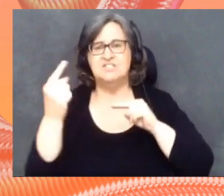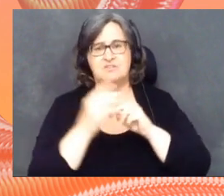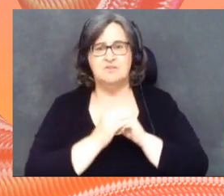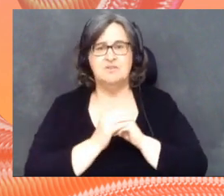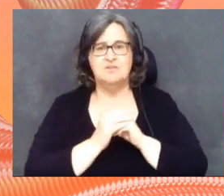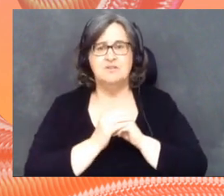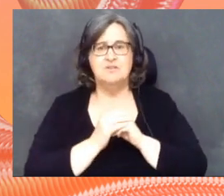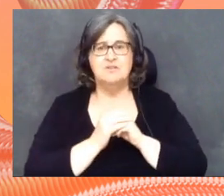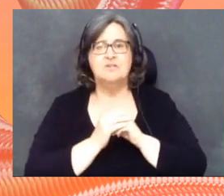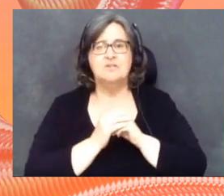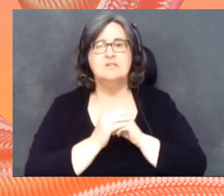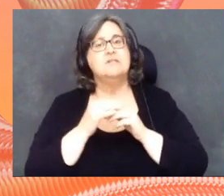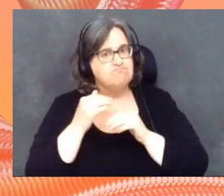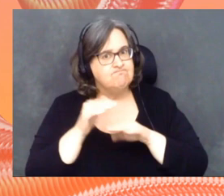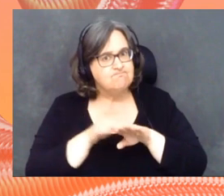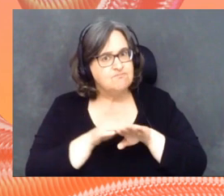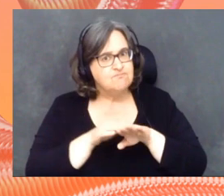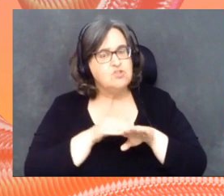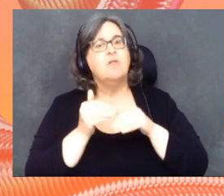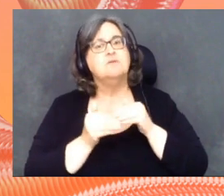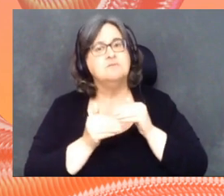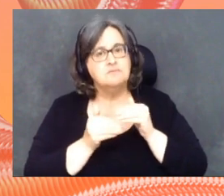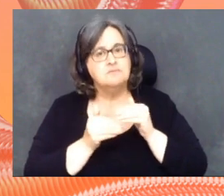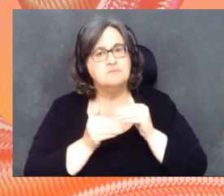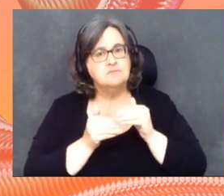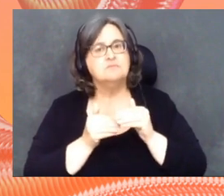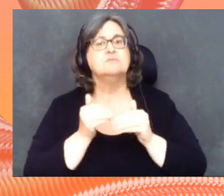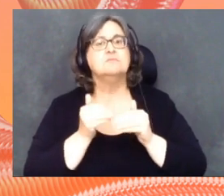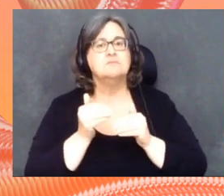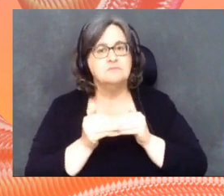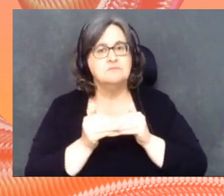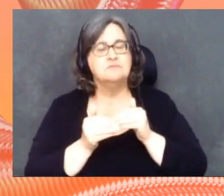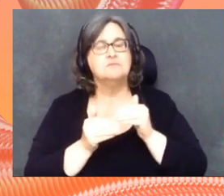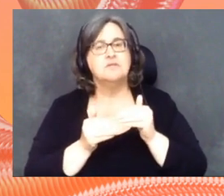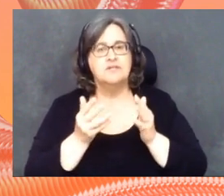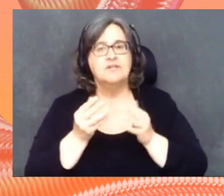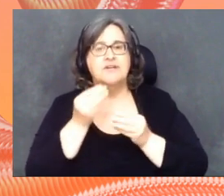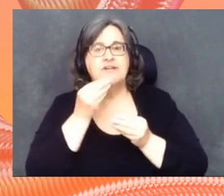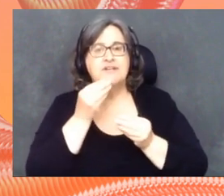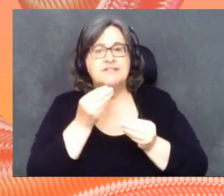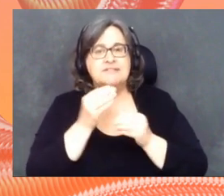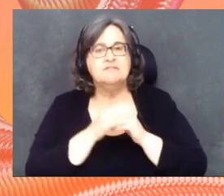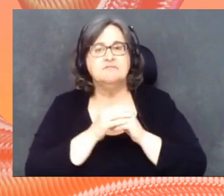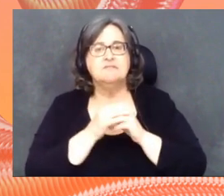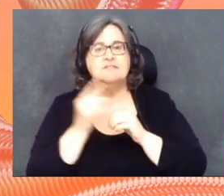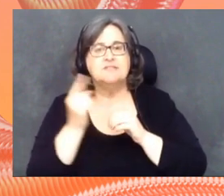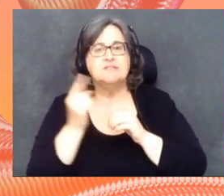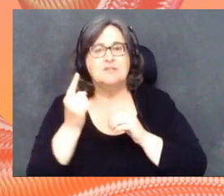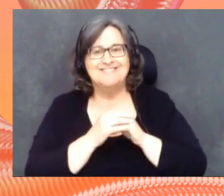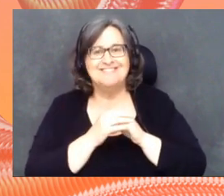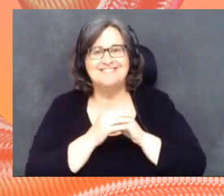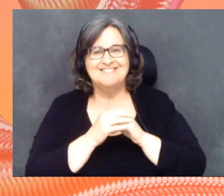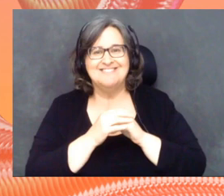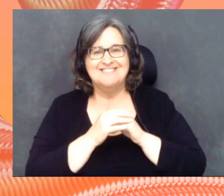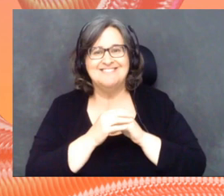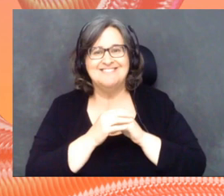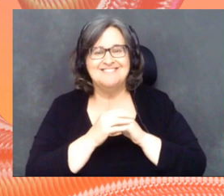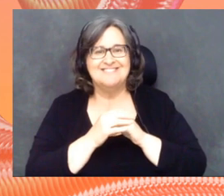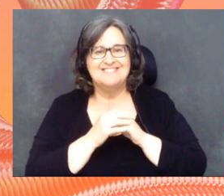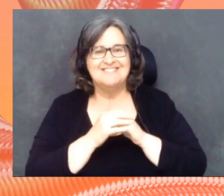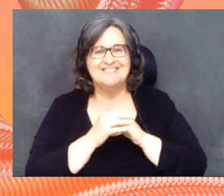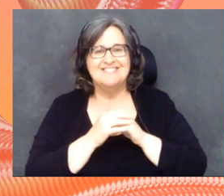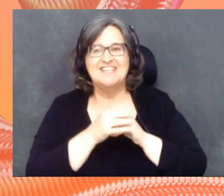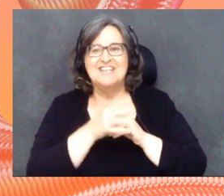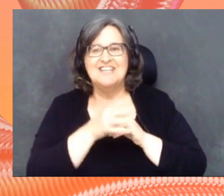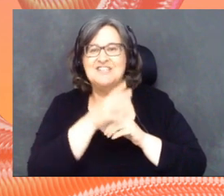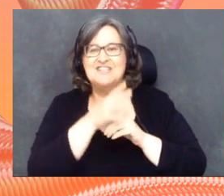by little, it's just like here's a snack, here's a nap, here's a farming